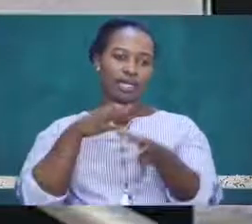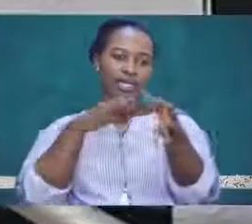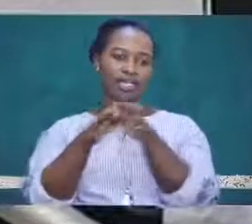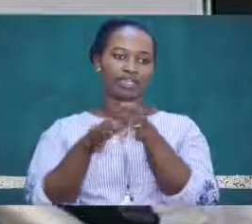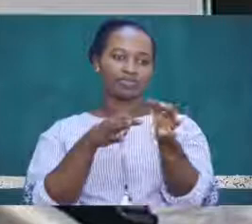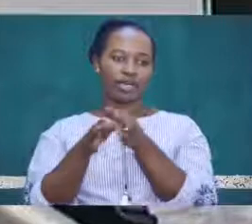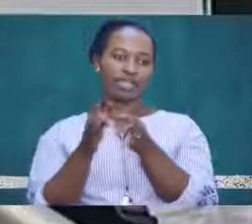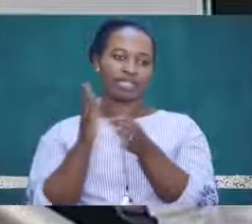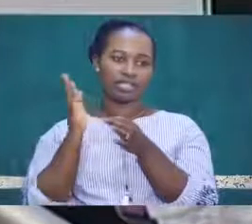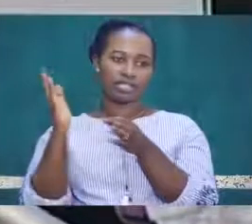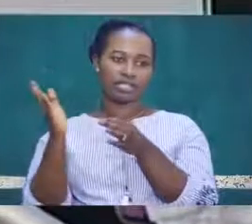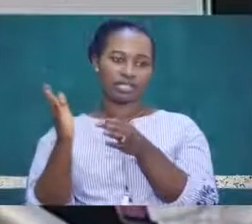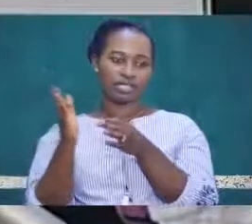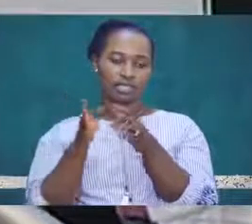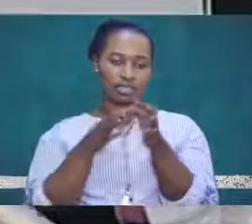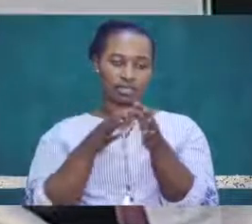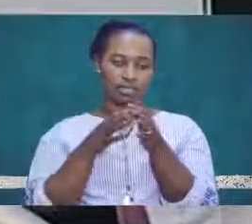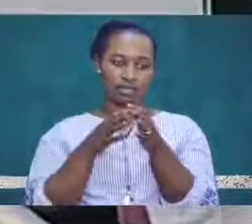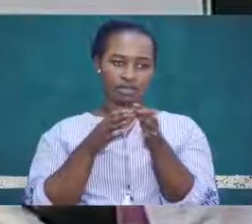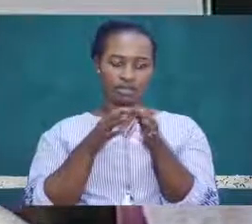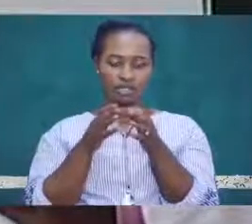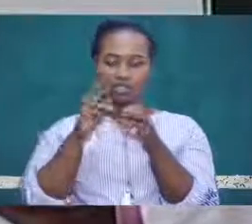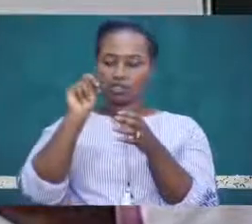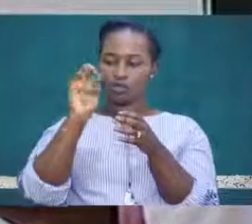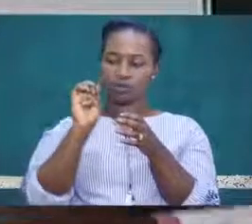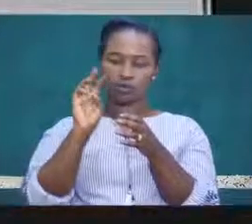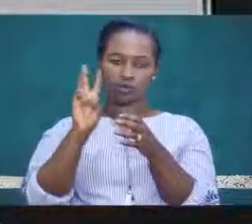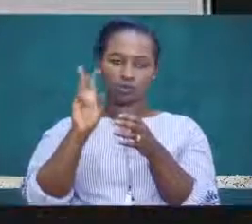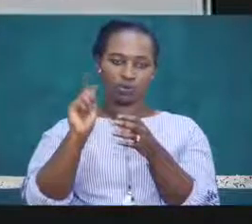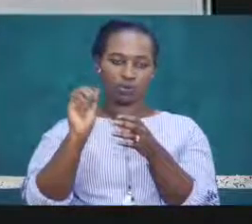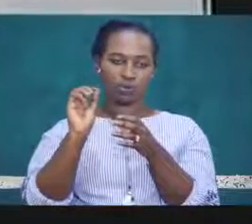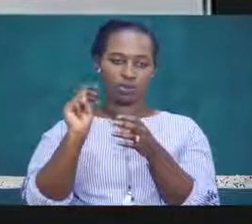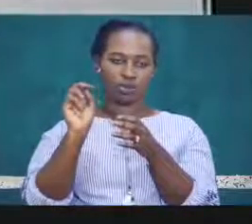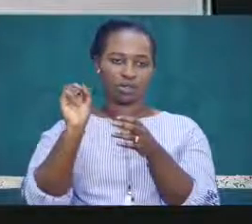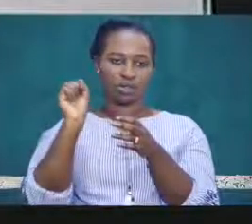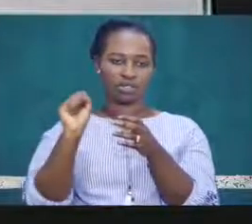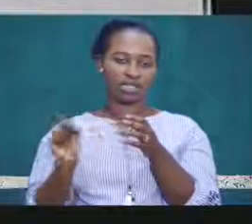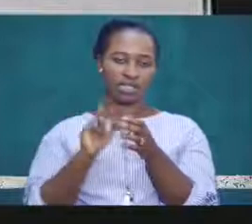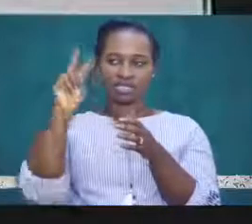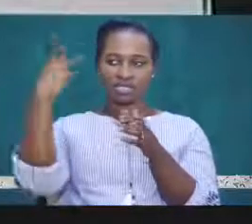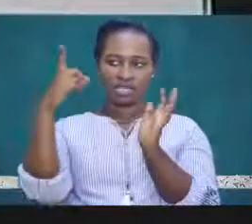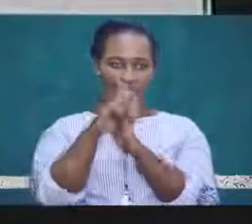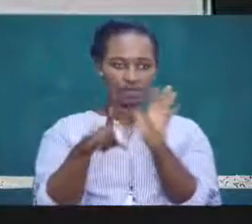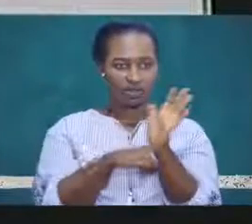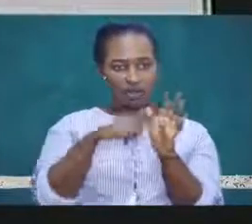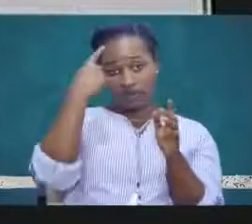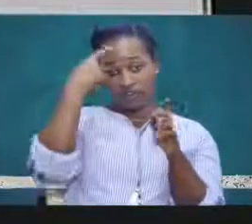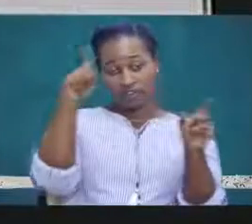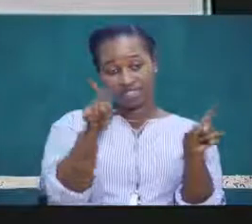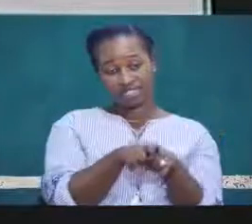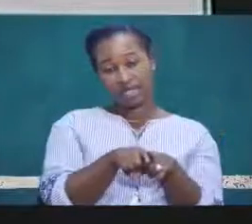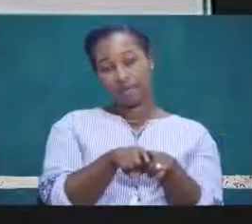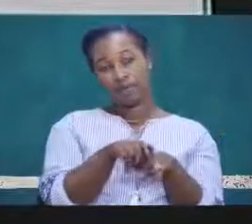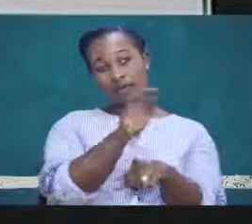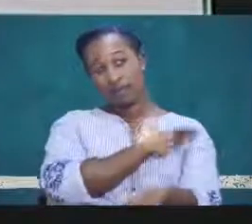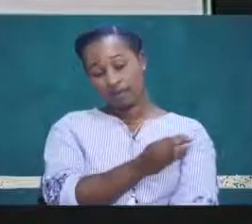explains this statement of Newton's second law. For the same mass, for